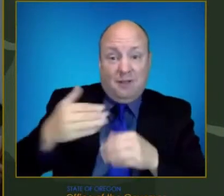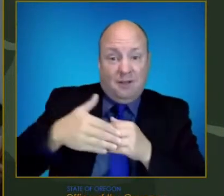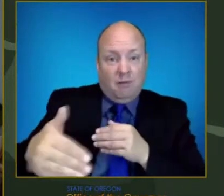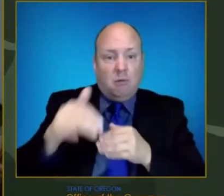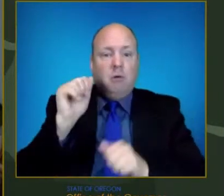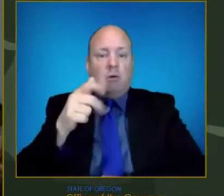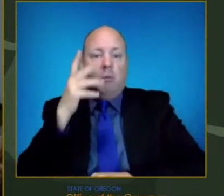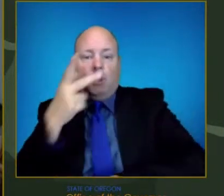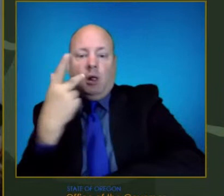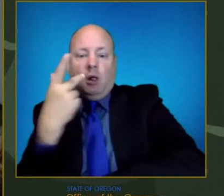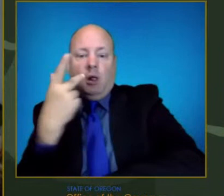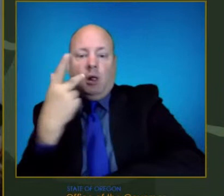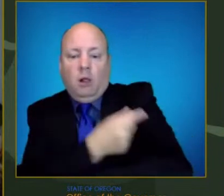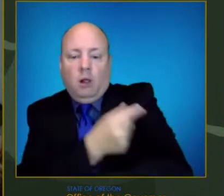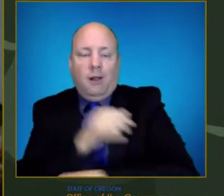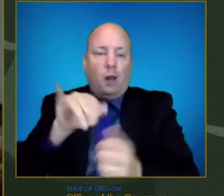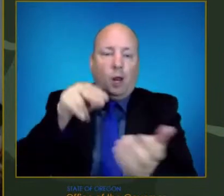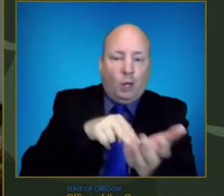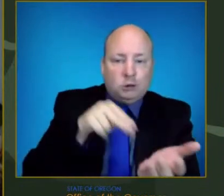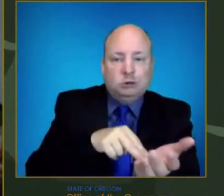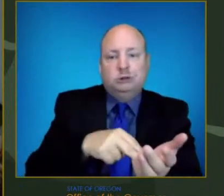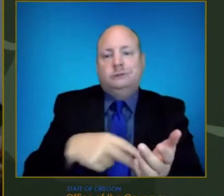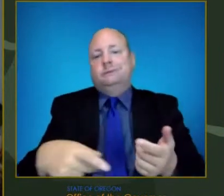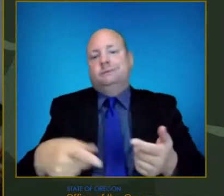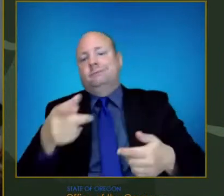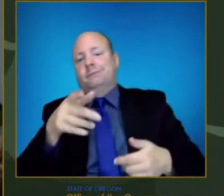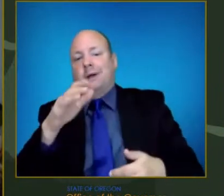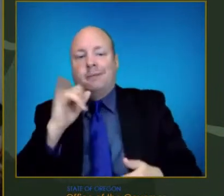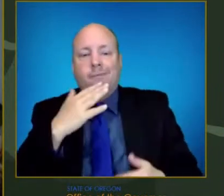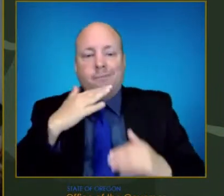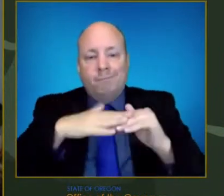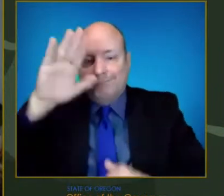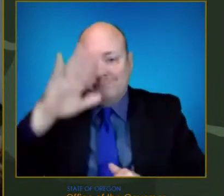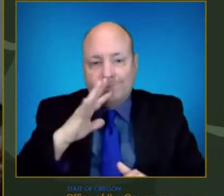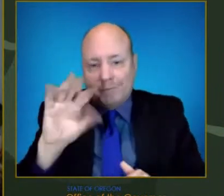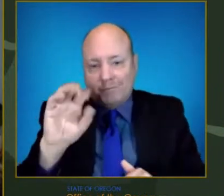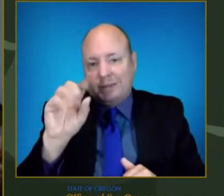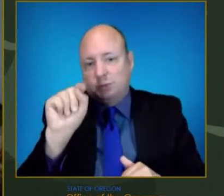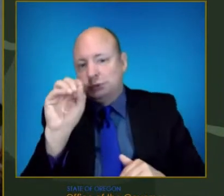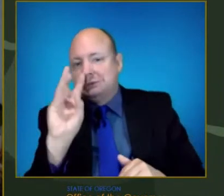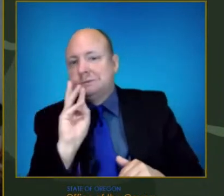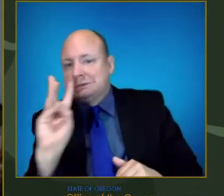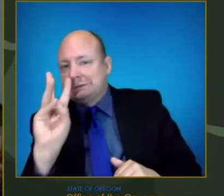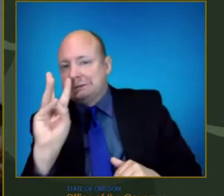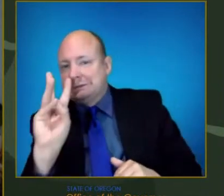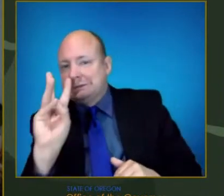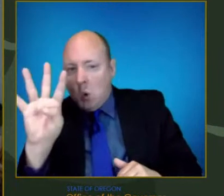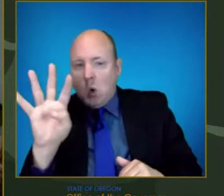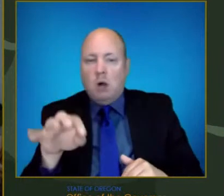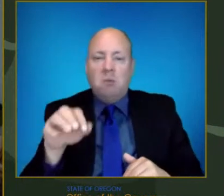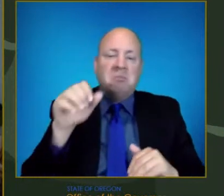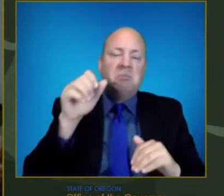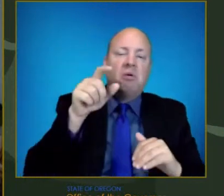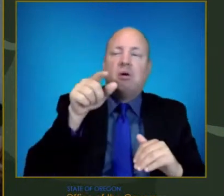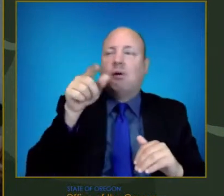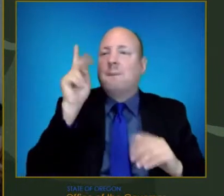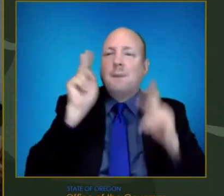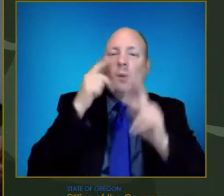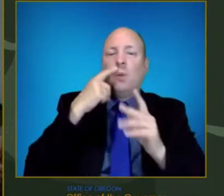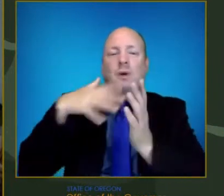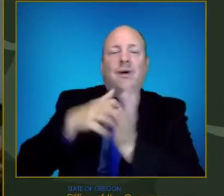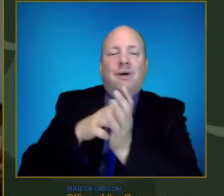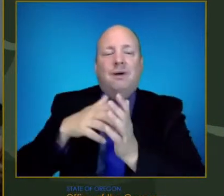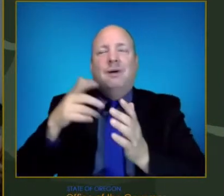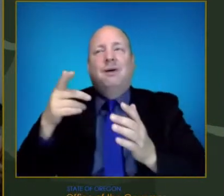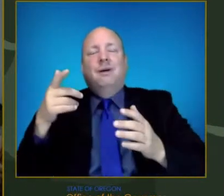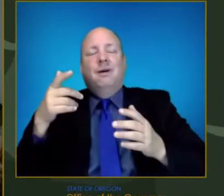age 50 to 64 with underlying medical conditions. The Western States Scientific Safety Review Workgroup expanded on the